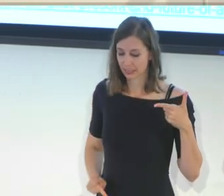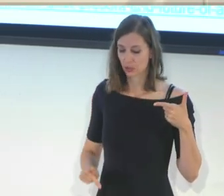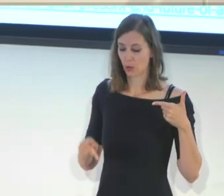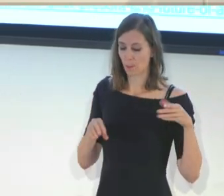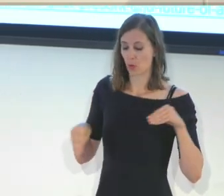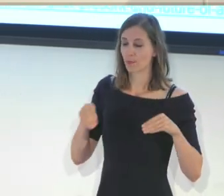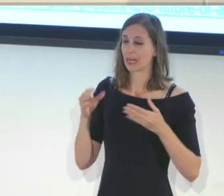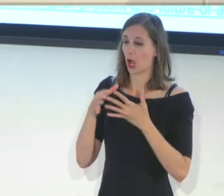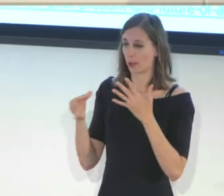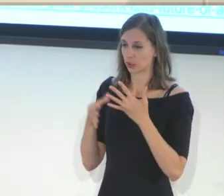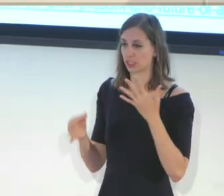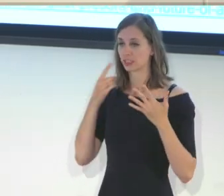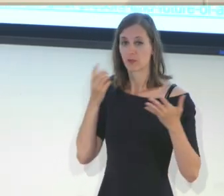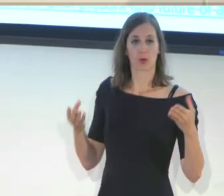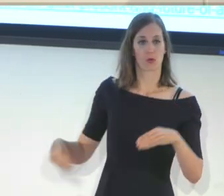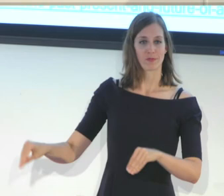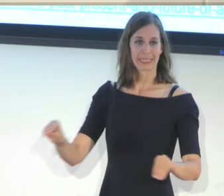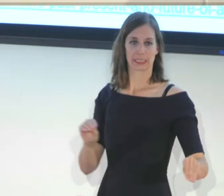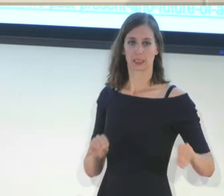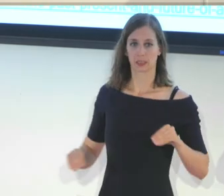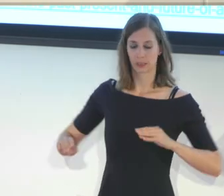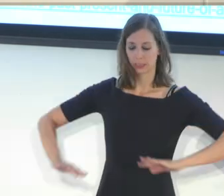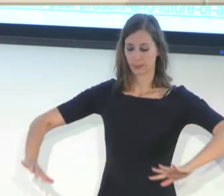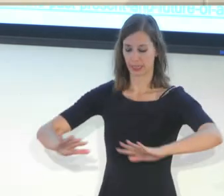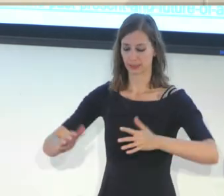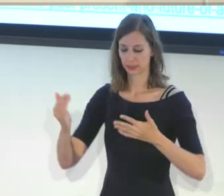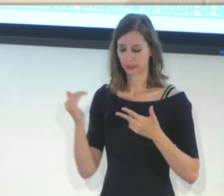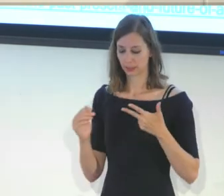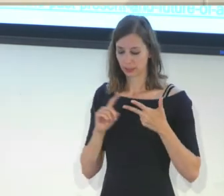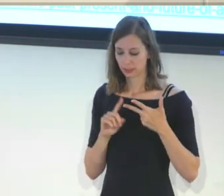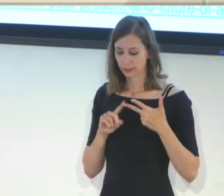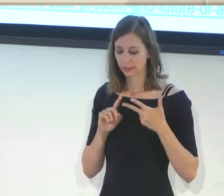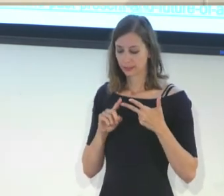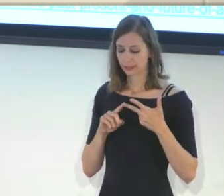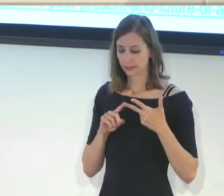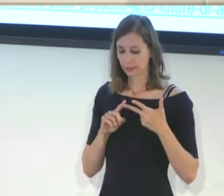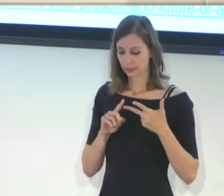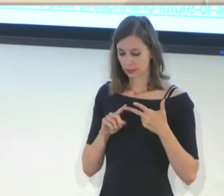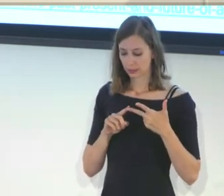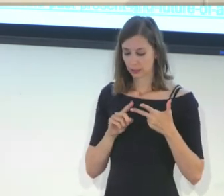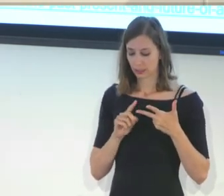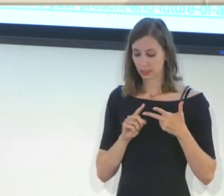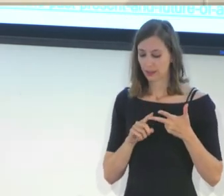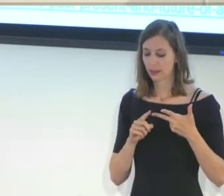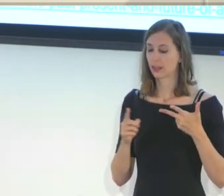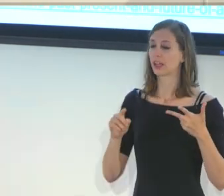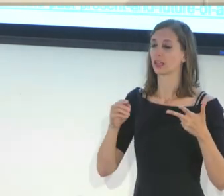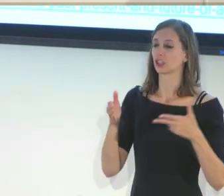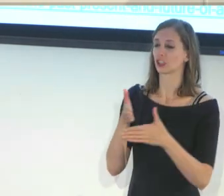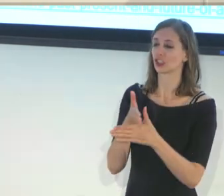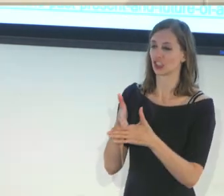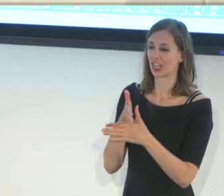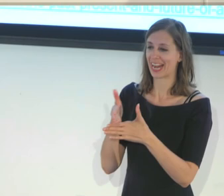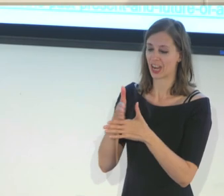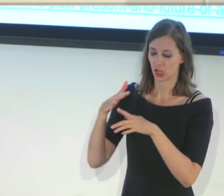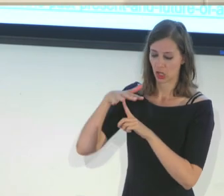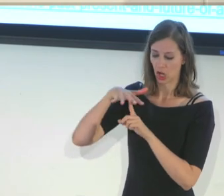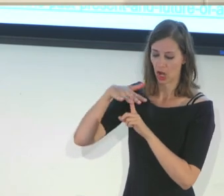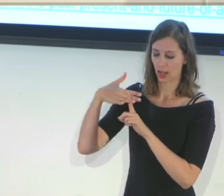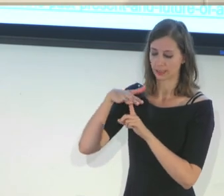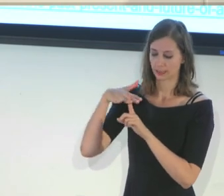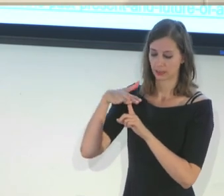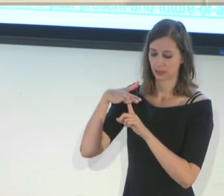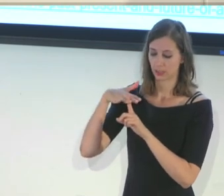around a space. We've built something that facilitates shared context, where the environment itself can